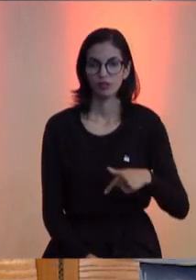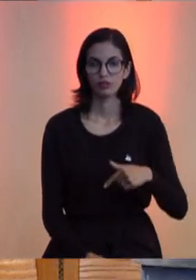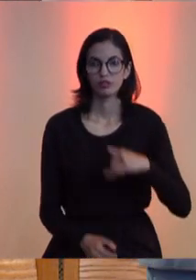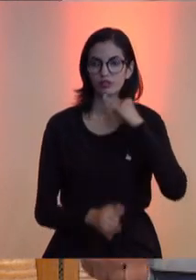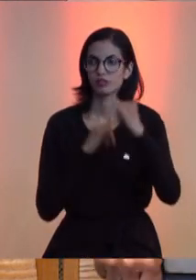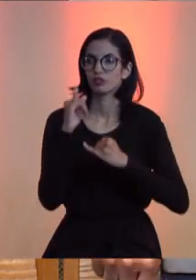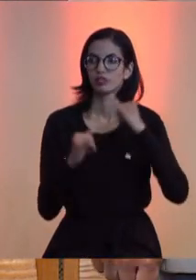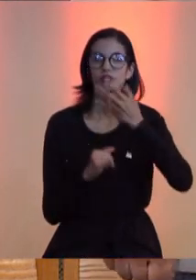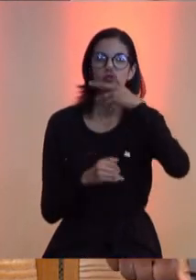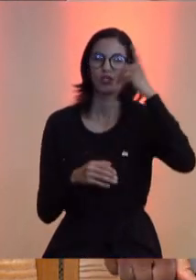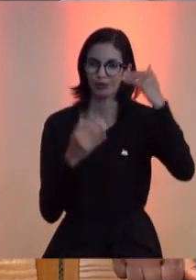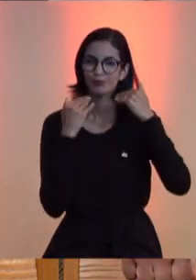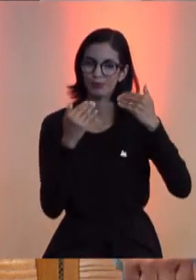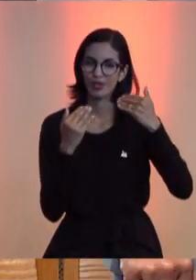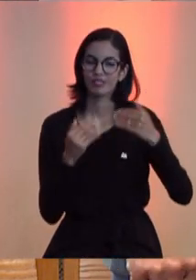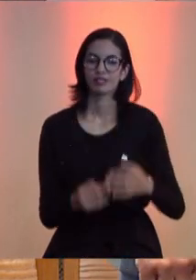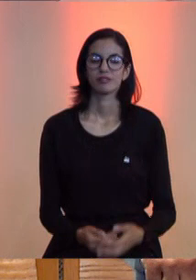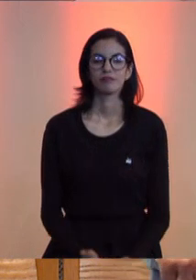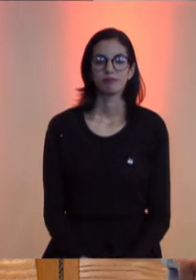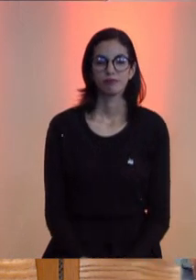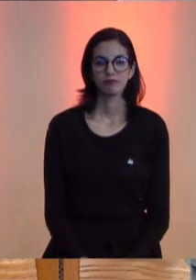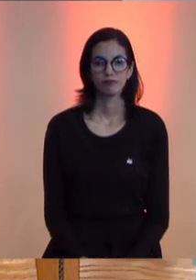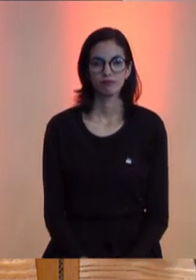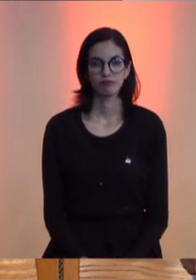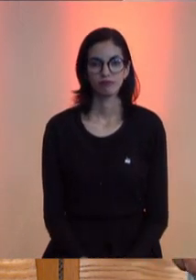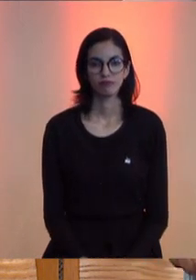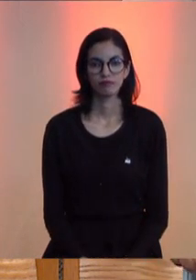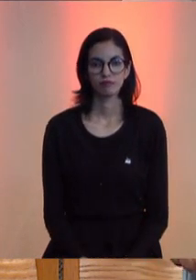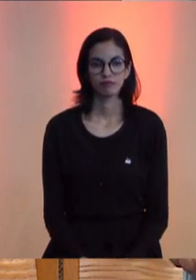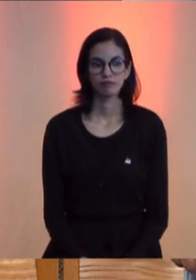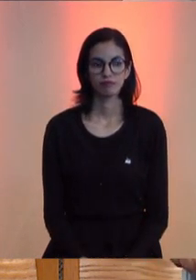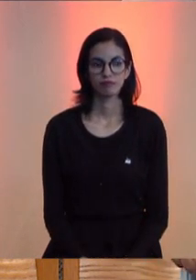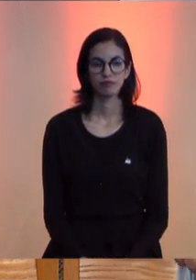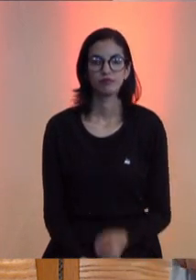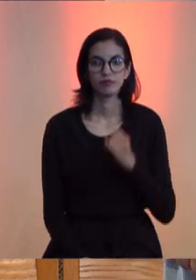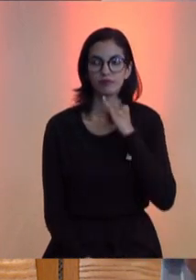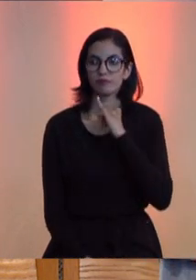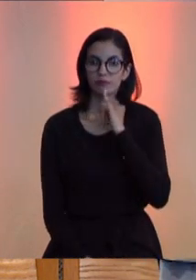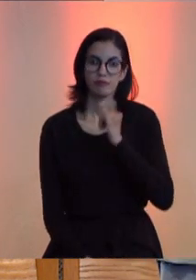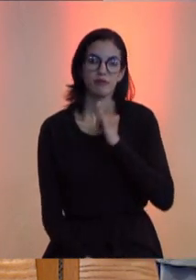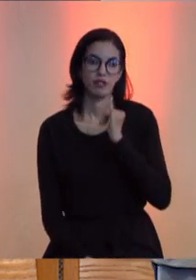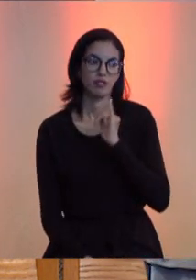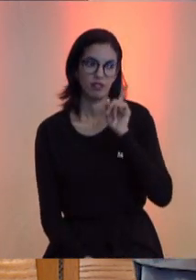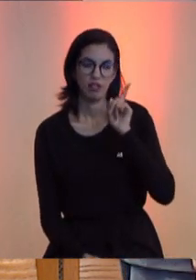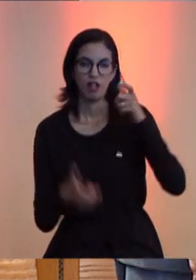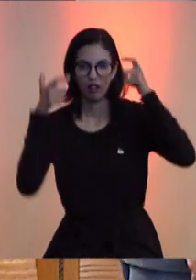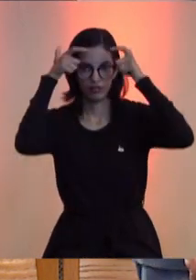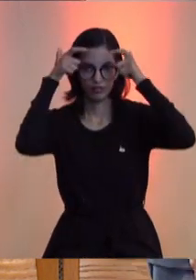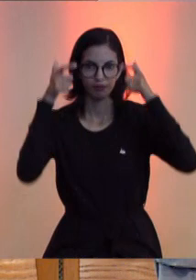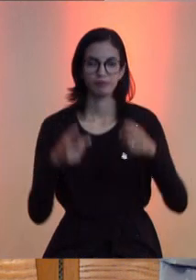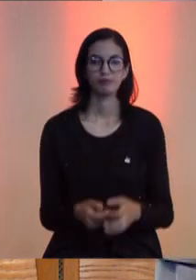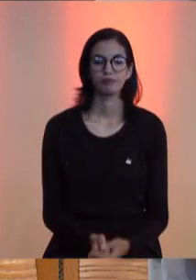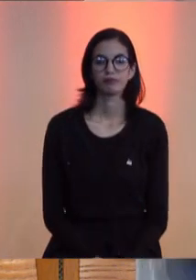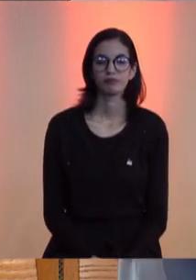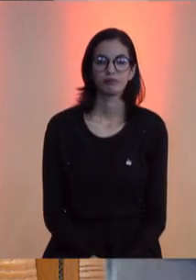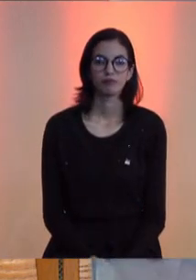es capaz. And they said to Nebuchadnezzar, y le dijeron a Nabucodonosor, even if he won't